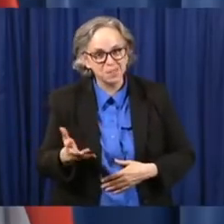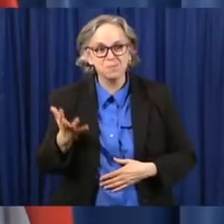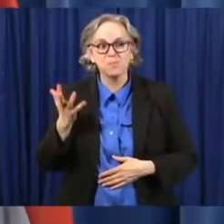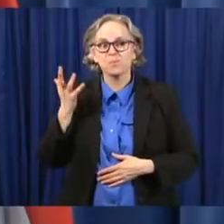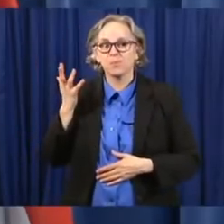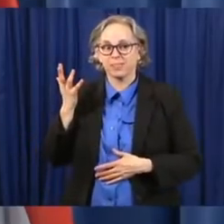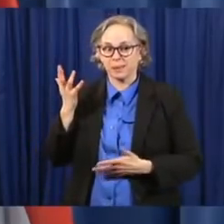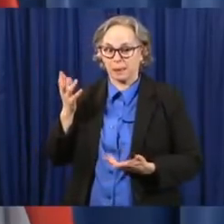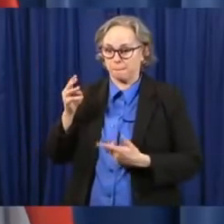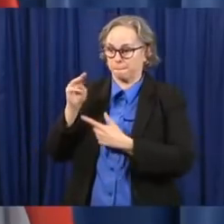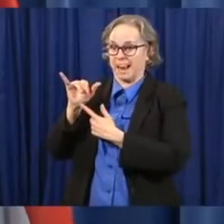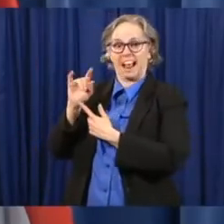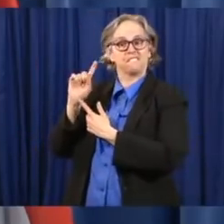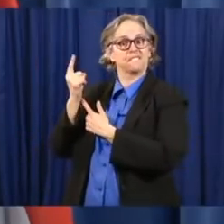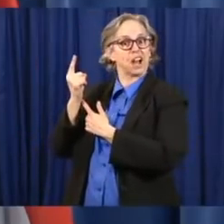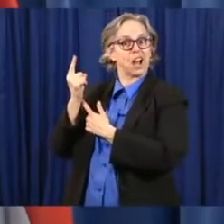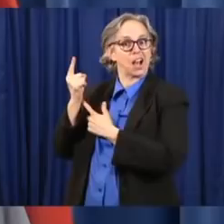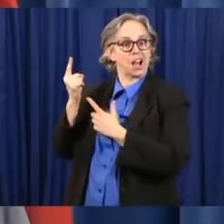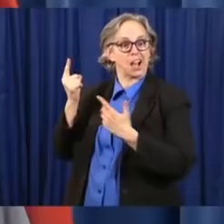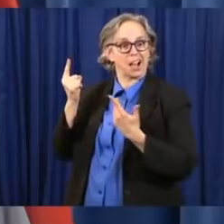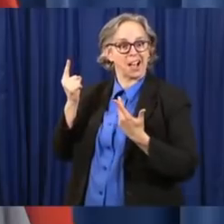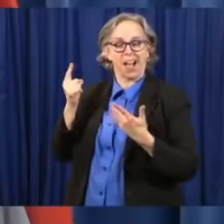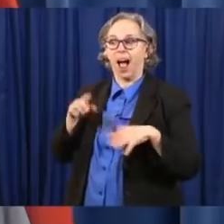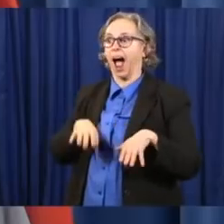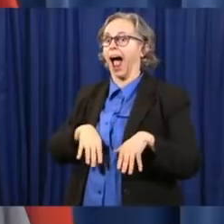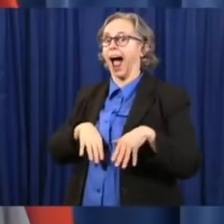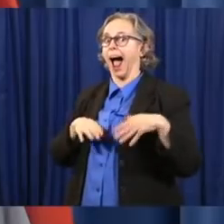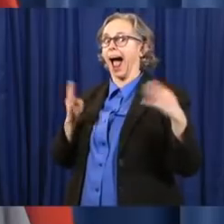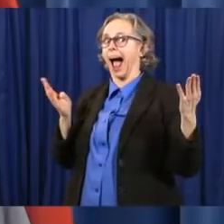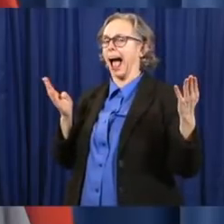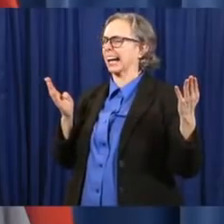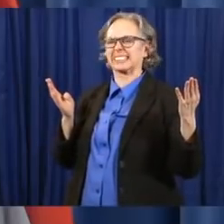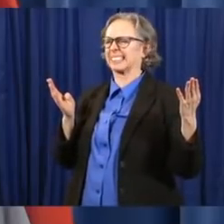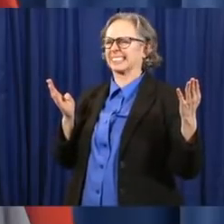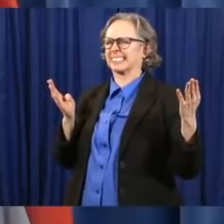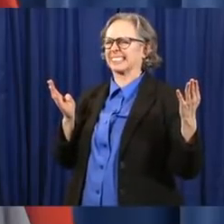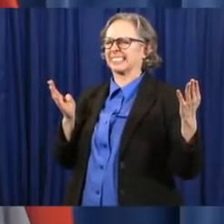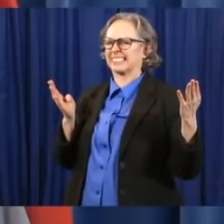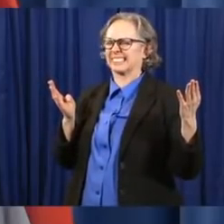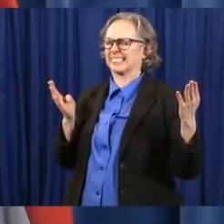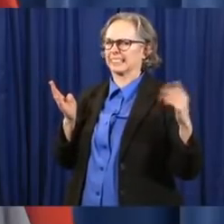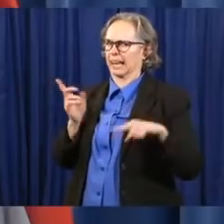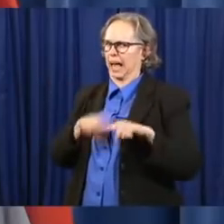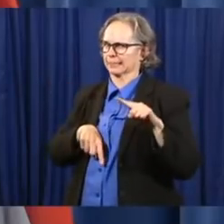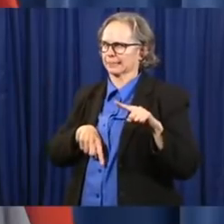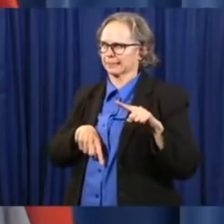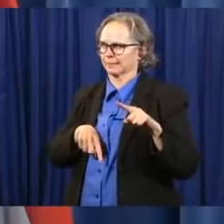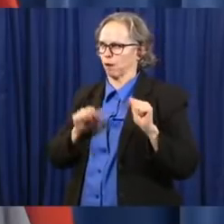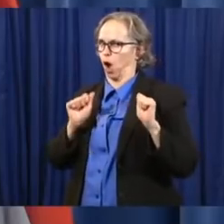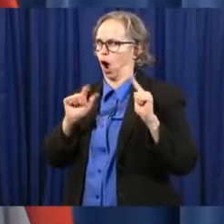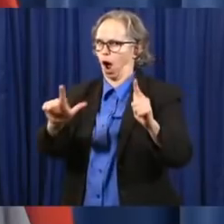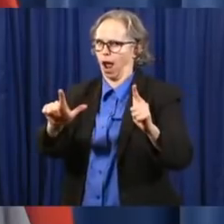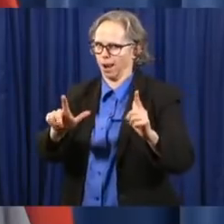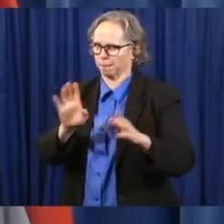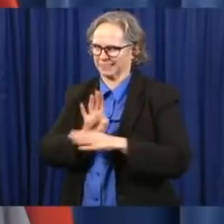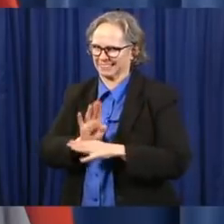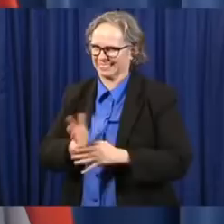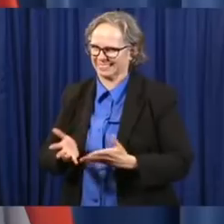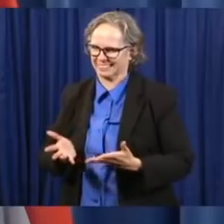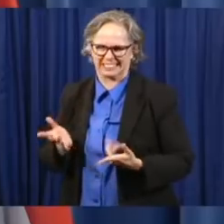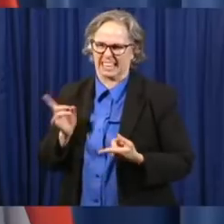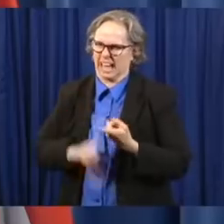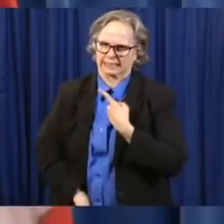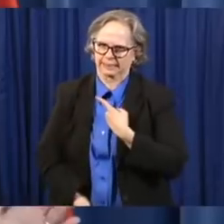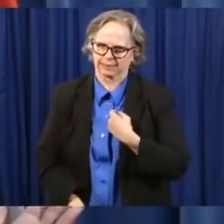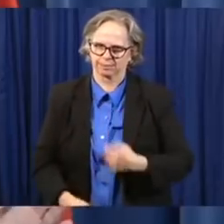as a date when everything's back to normal. Things cannot be back to normal unless we want to just